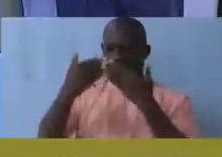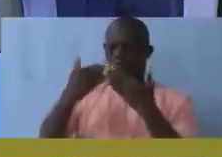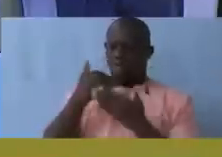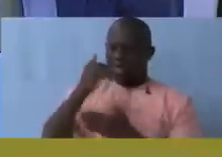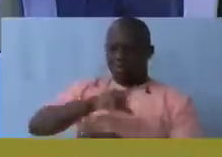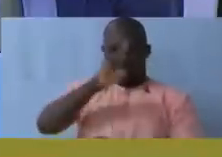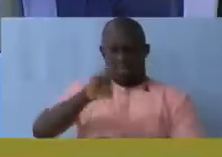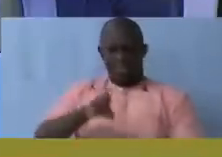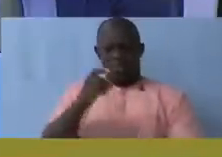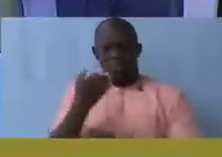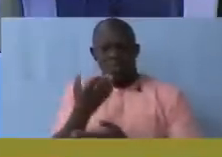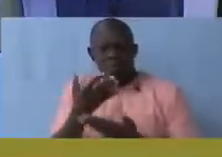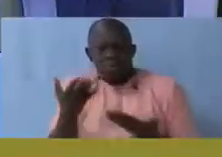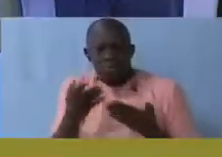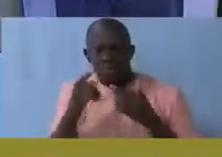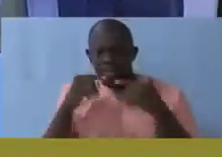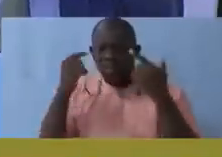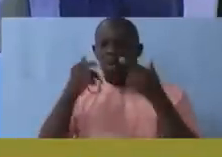mentally.